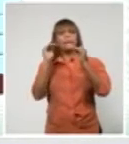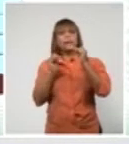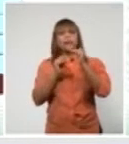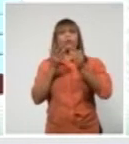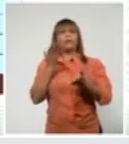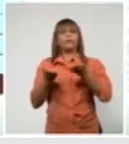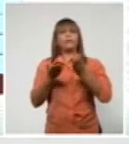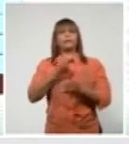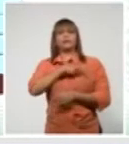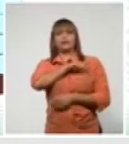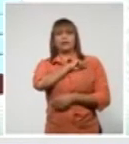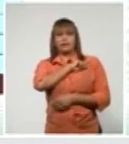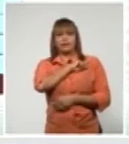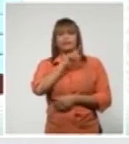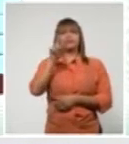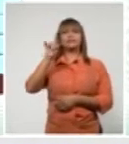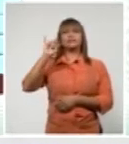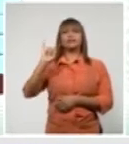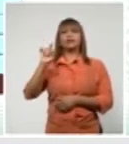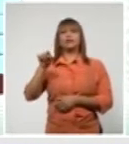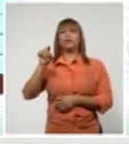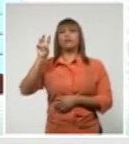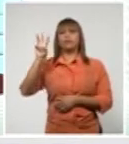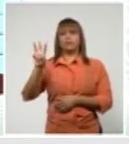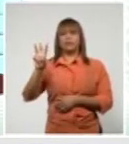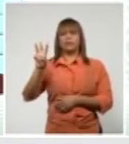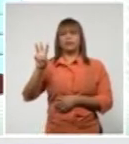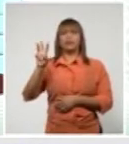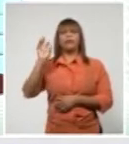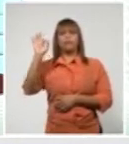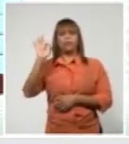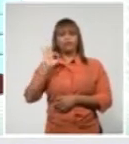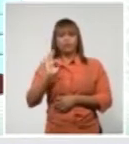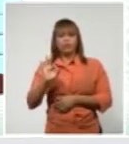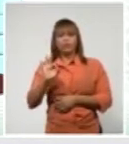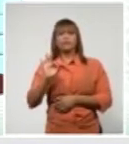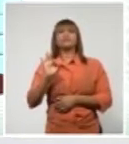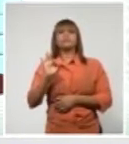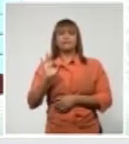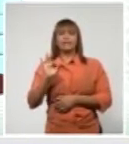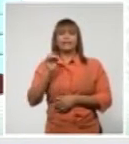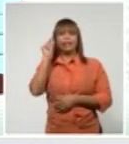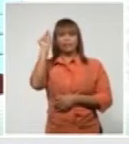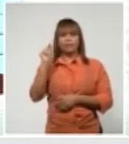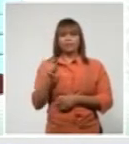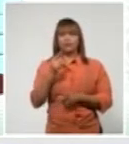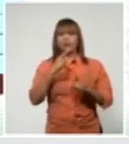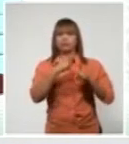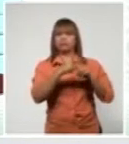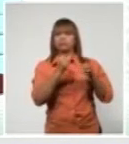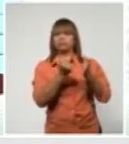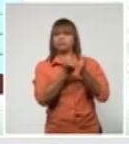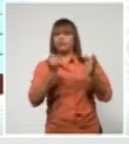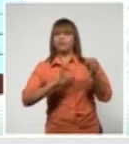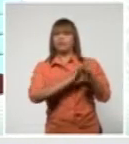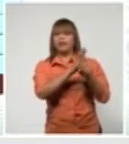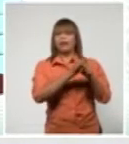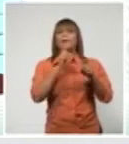16.30, then Sancti Spiritus with 13.09, Matanzas has a rate